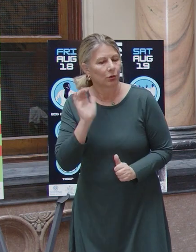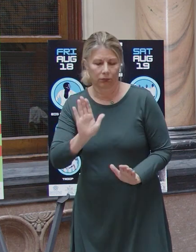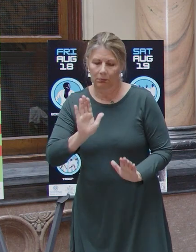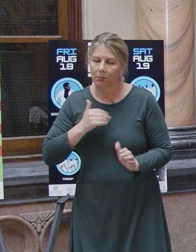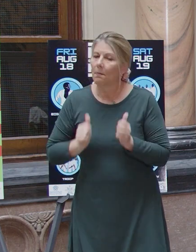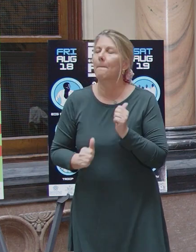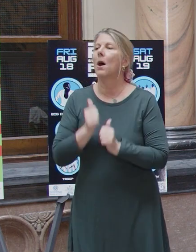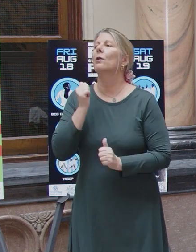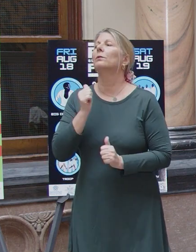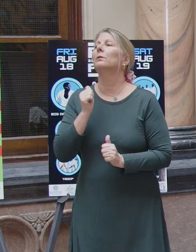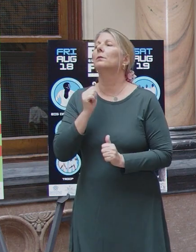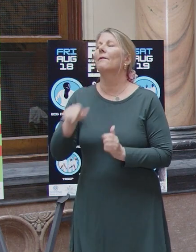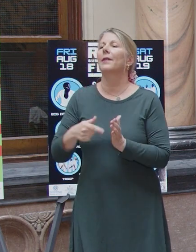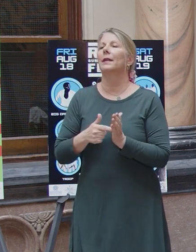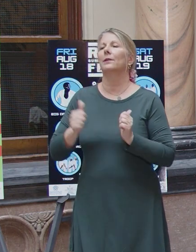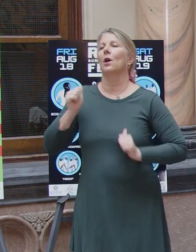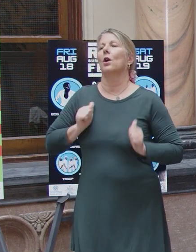of them.